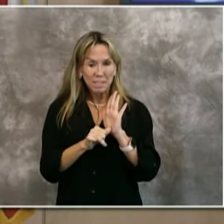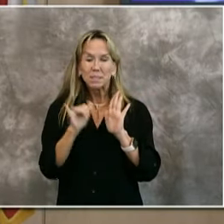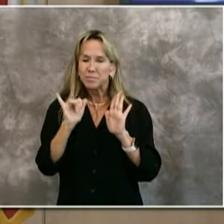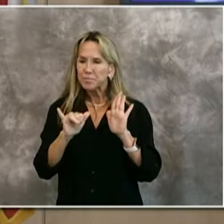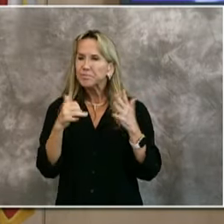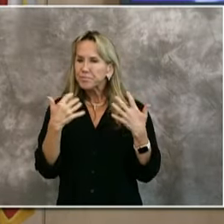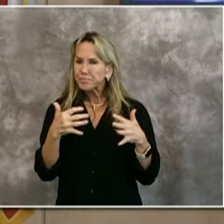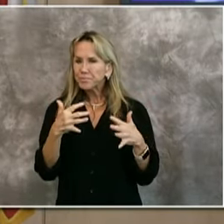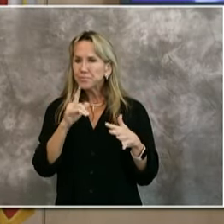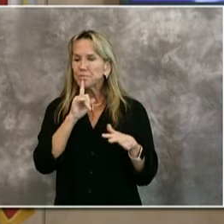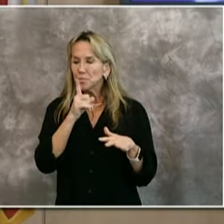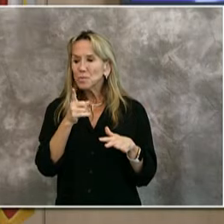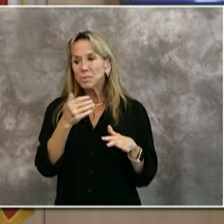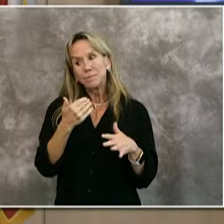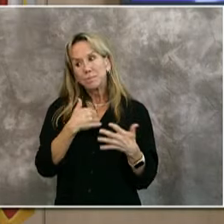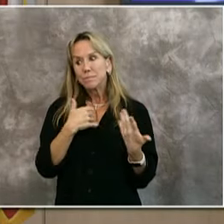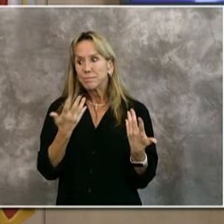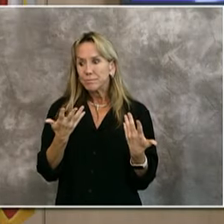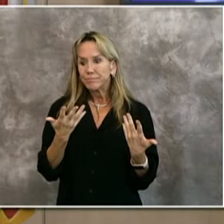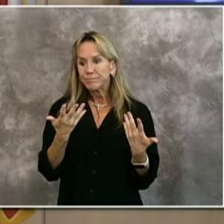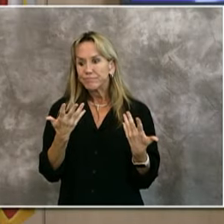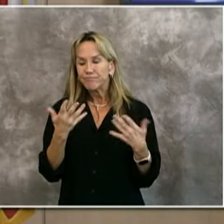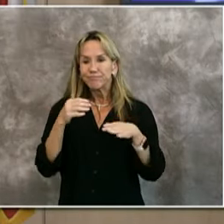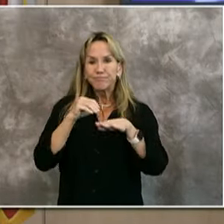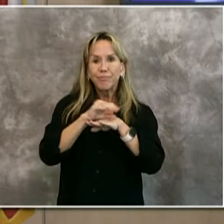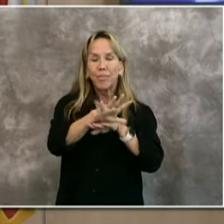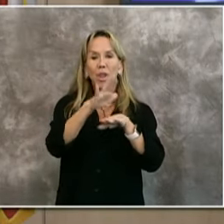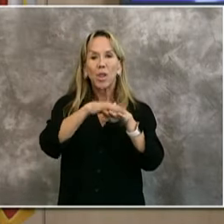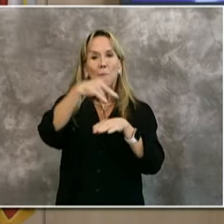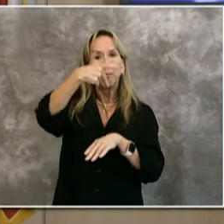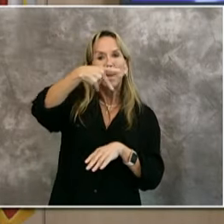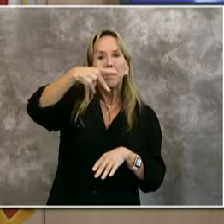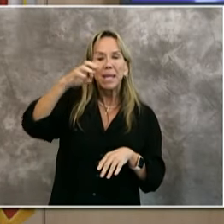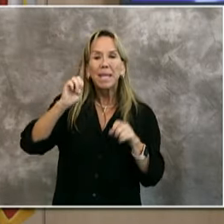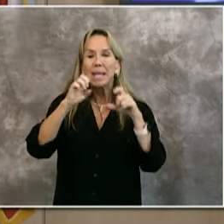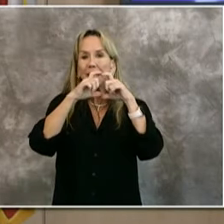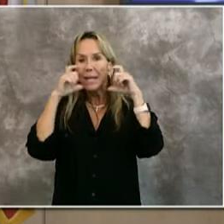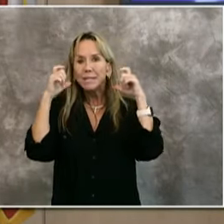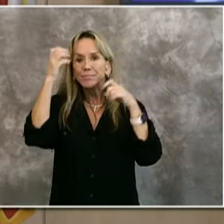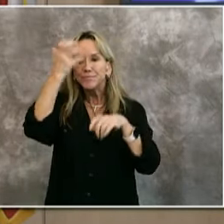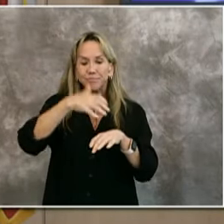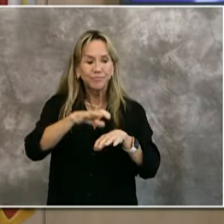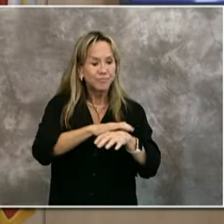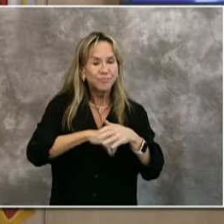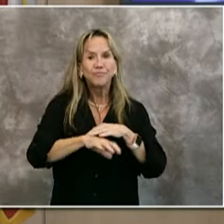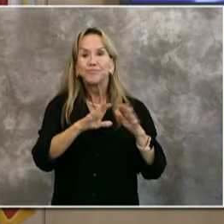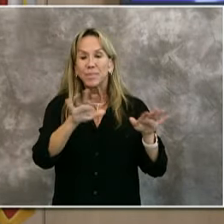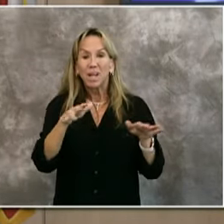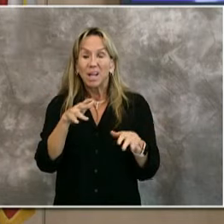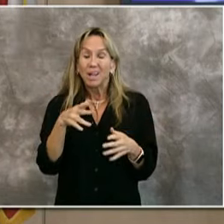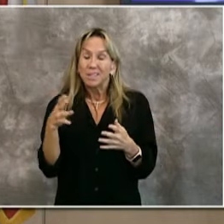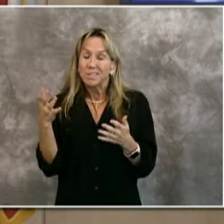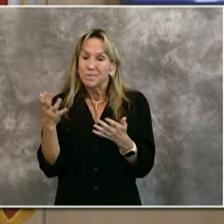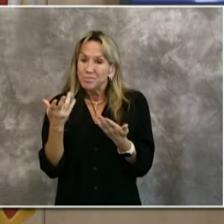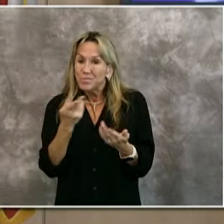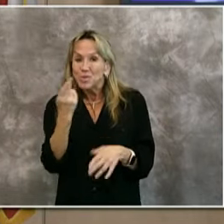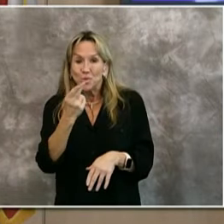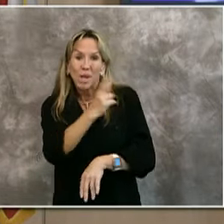impact on perhaps the use of PPE and perhaps the use of hospital beds